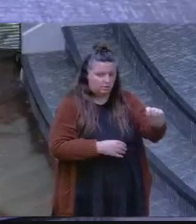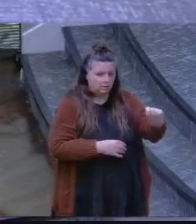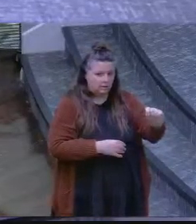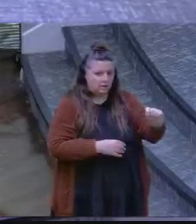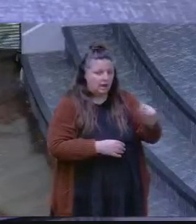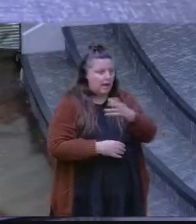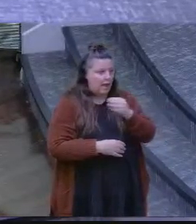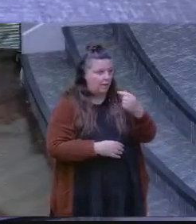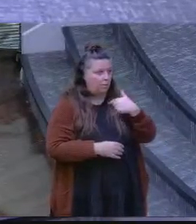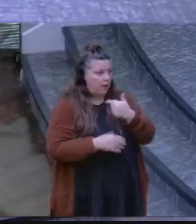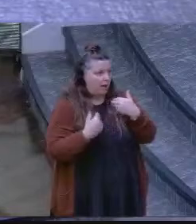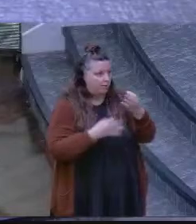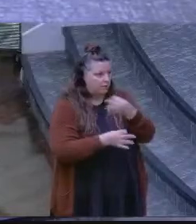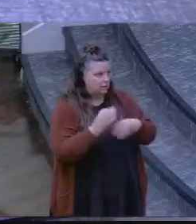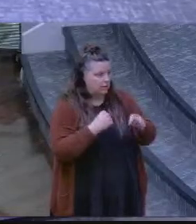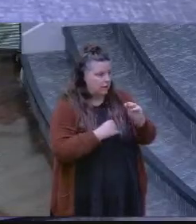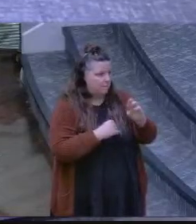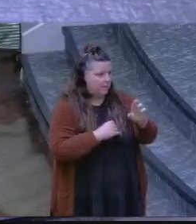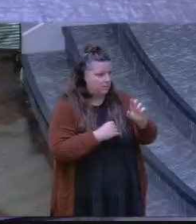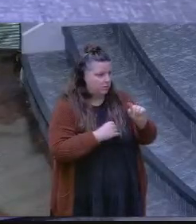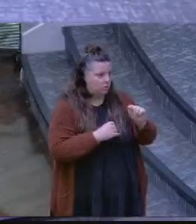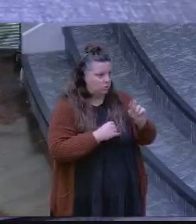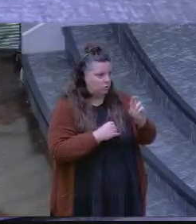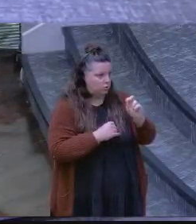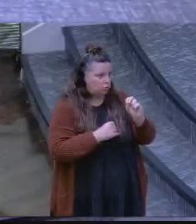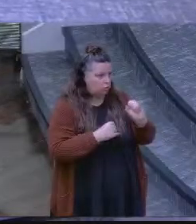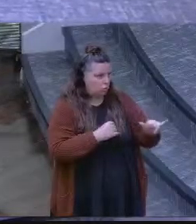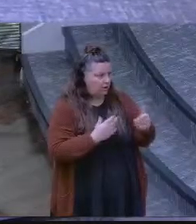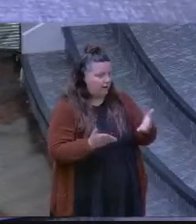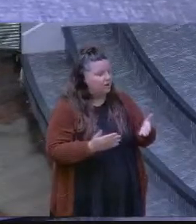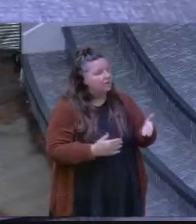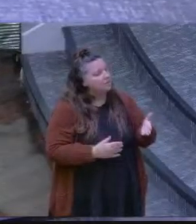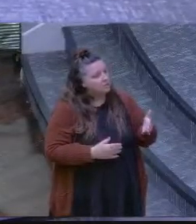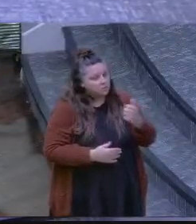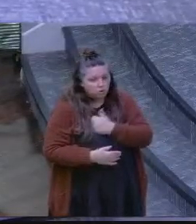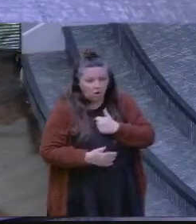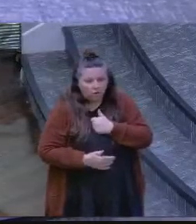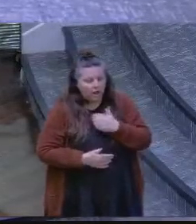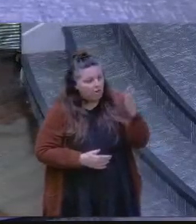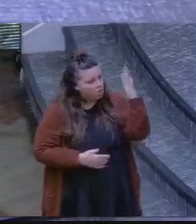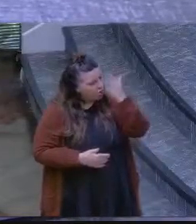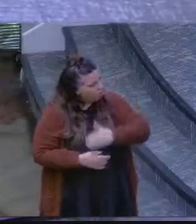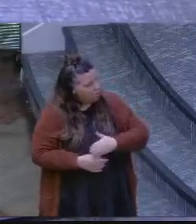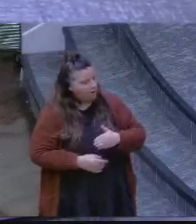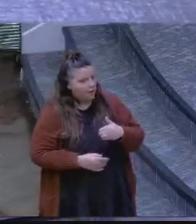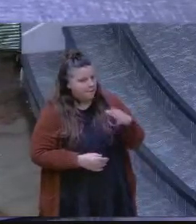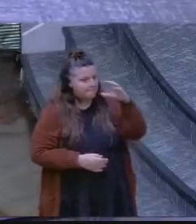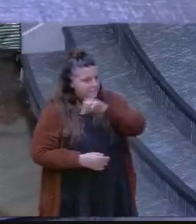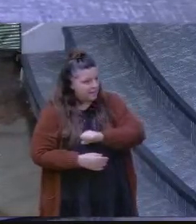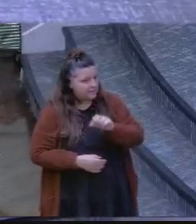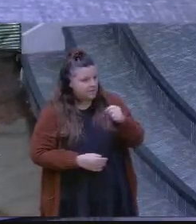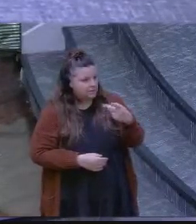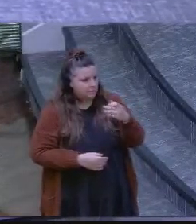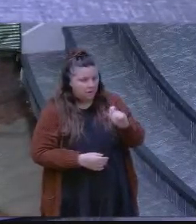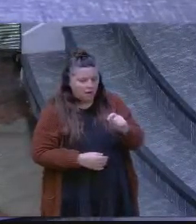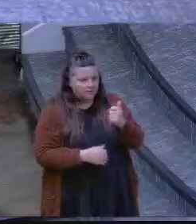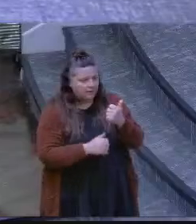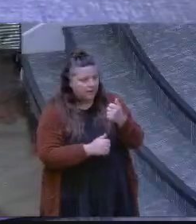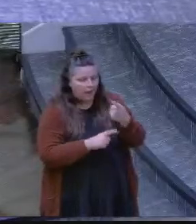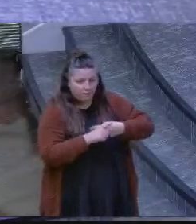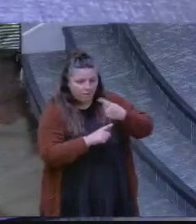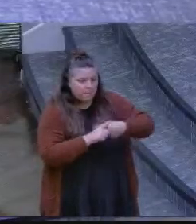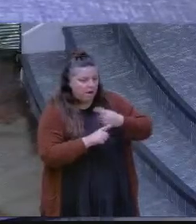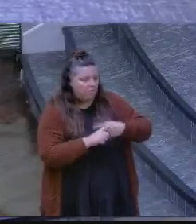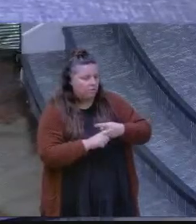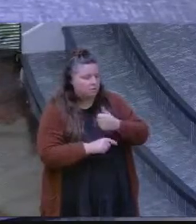filling in for Mr. John Gilbert. Oh, sorry. I keep missing the SPLOST. Every month I do this. The SPLOST monthly report.